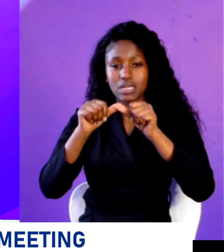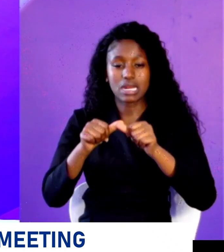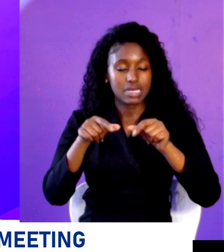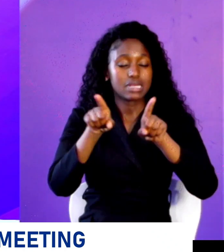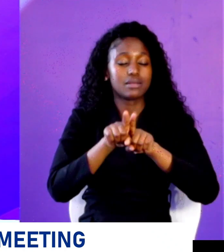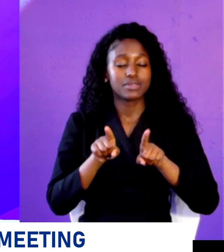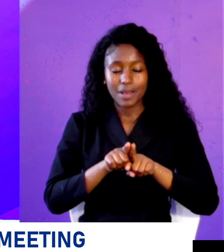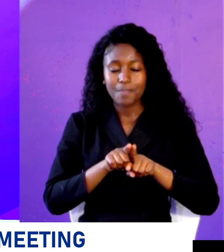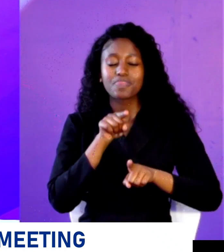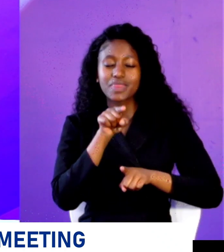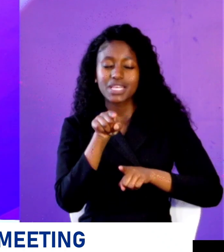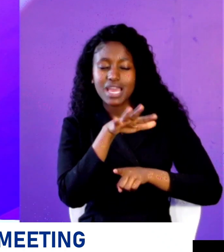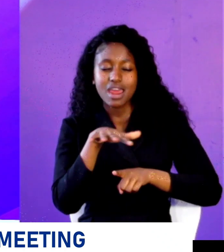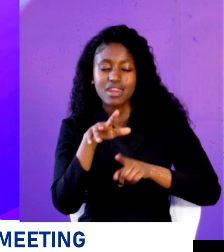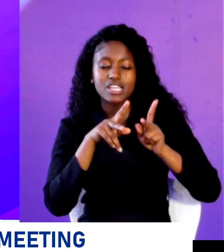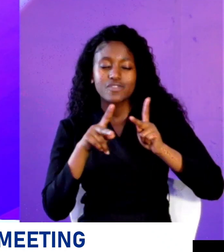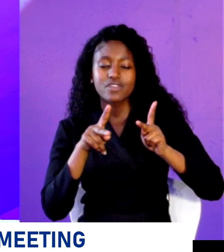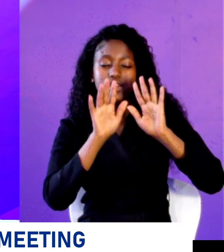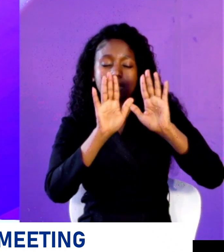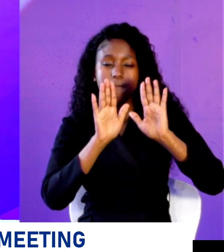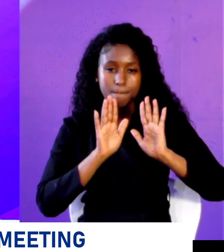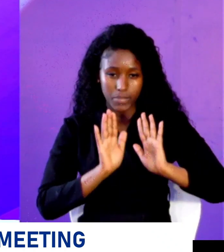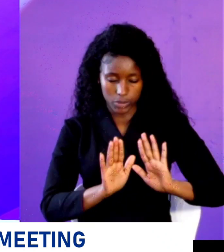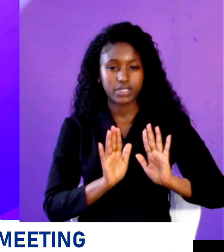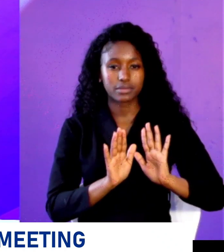critical area